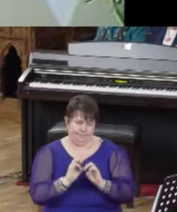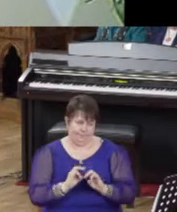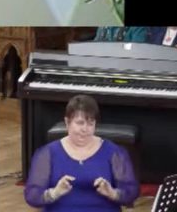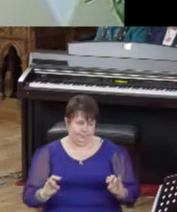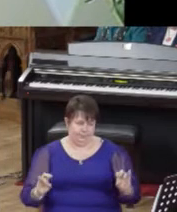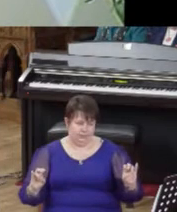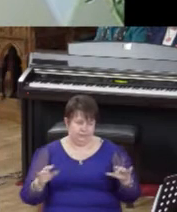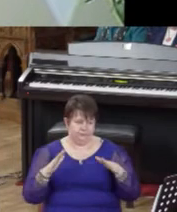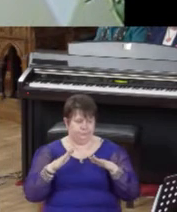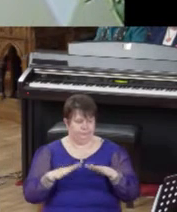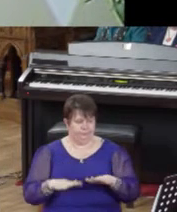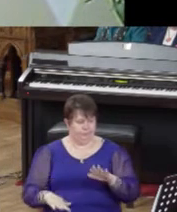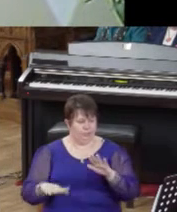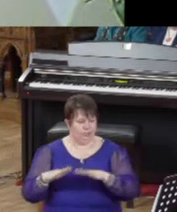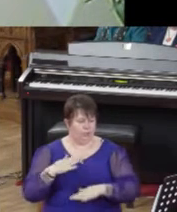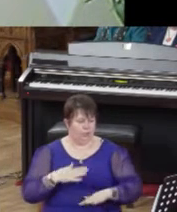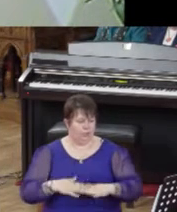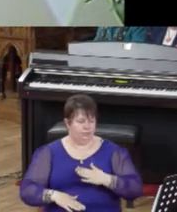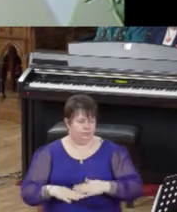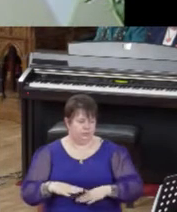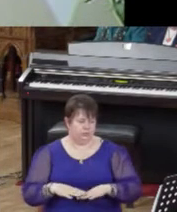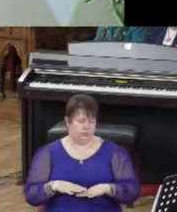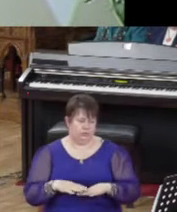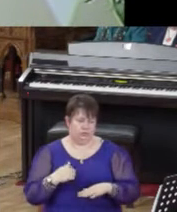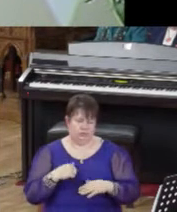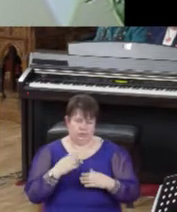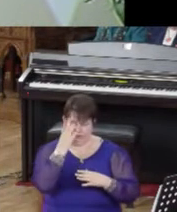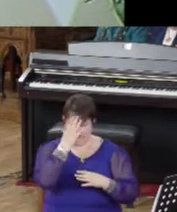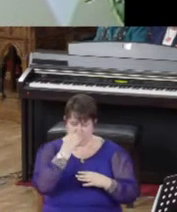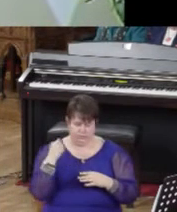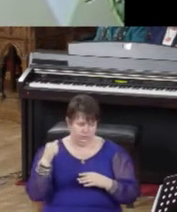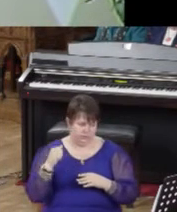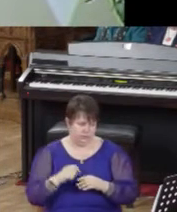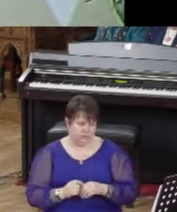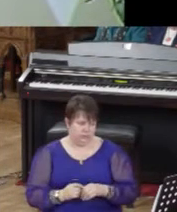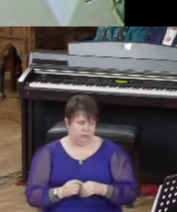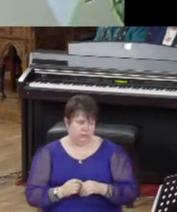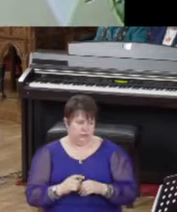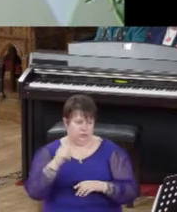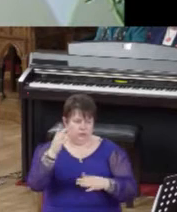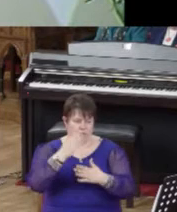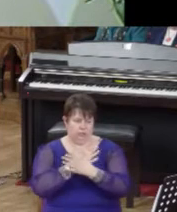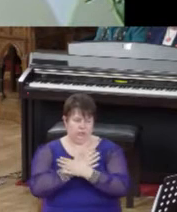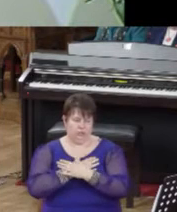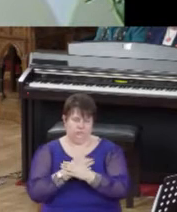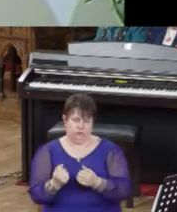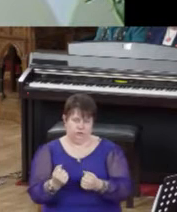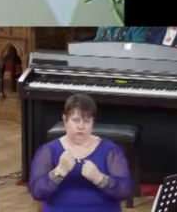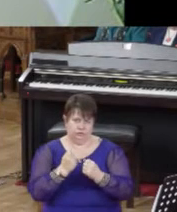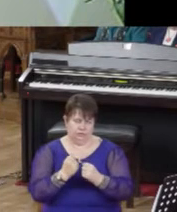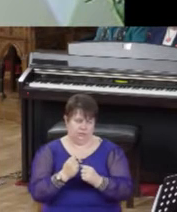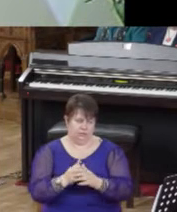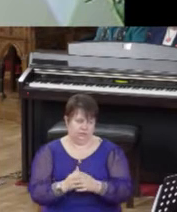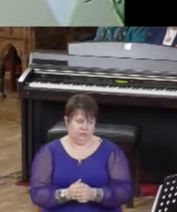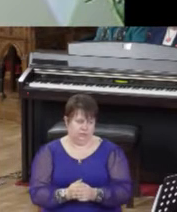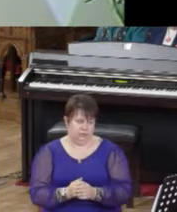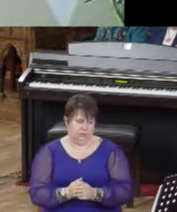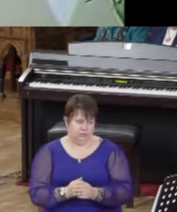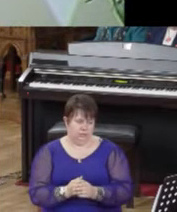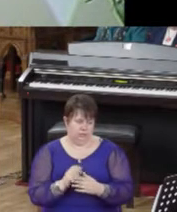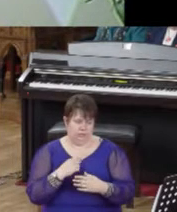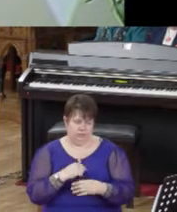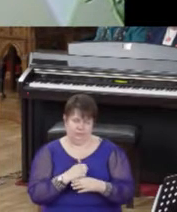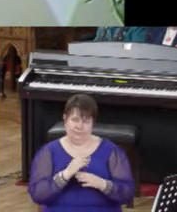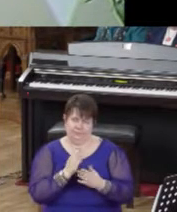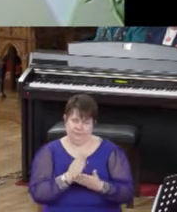peace calms our restless spirits, and your love strengthens our